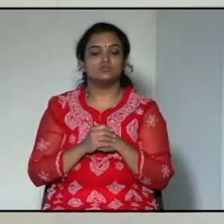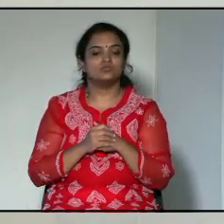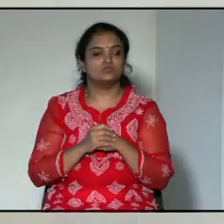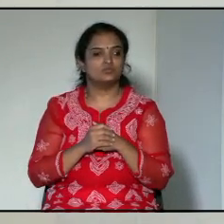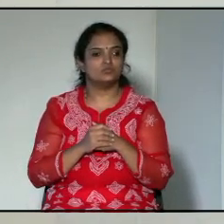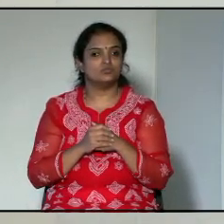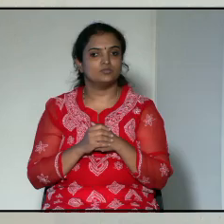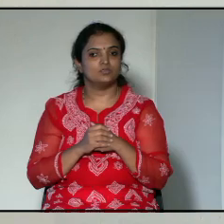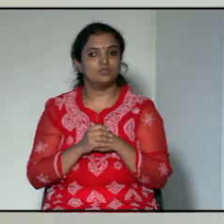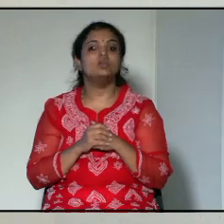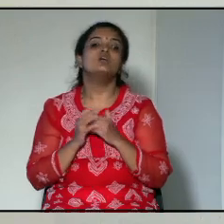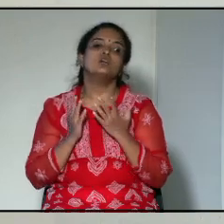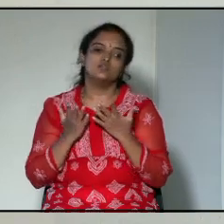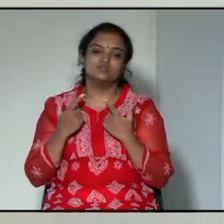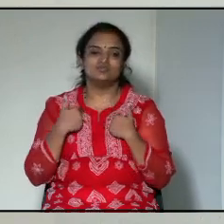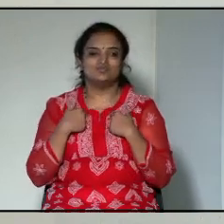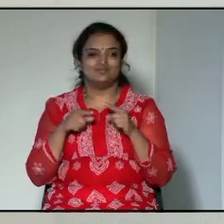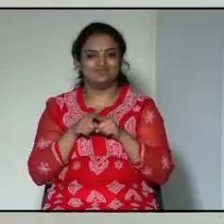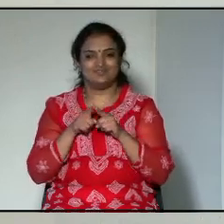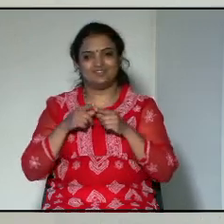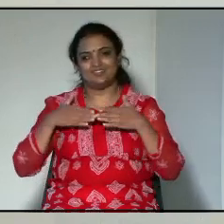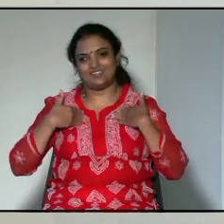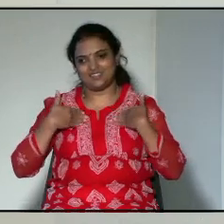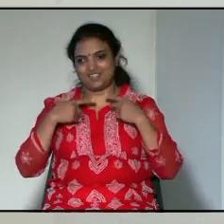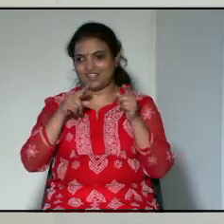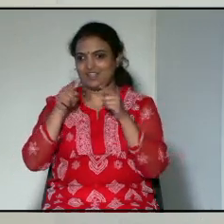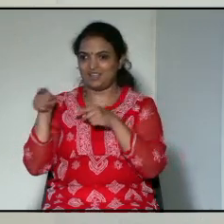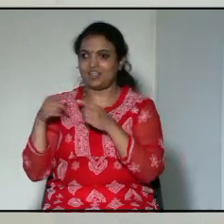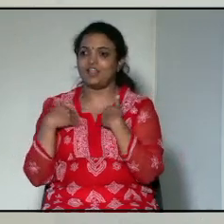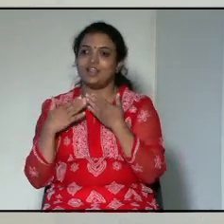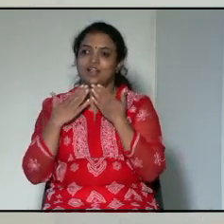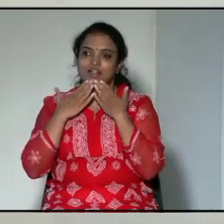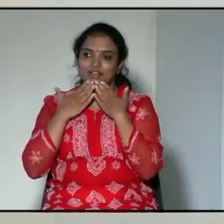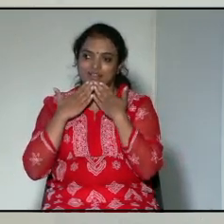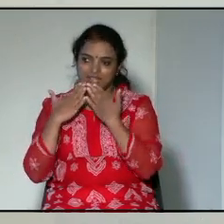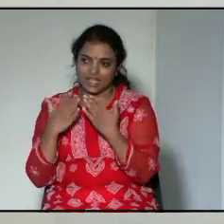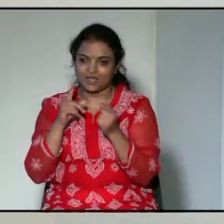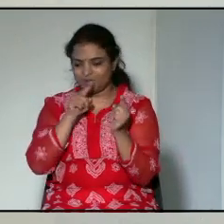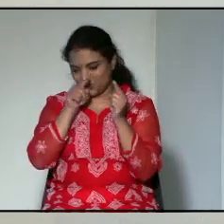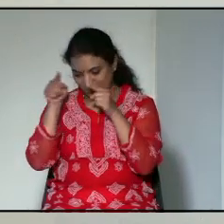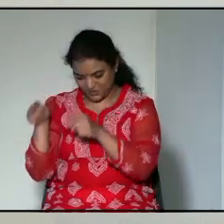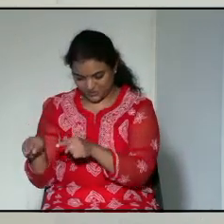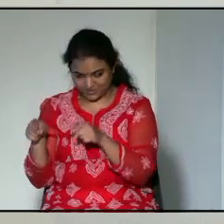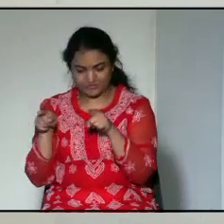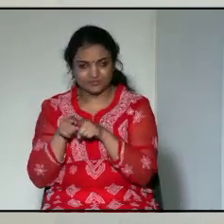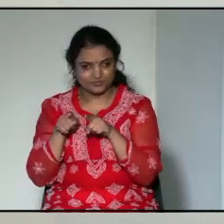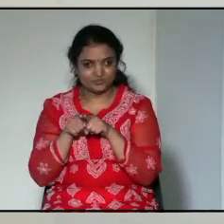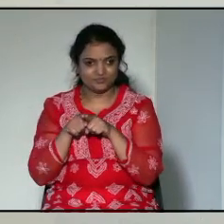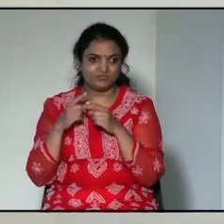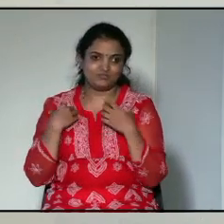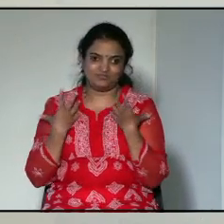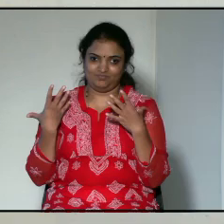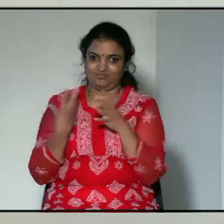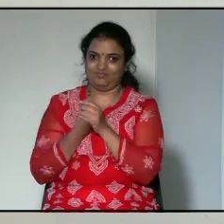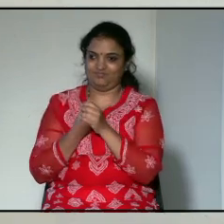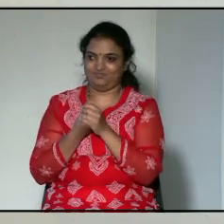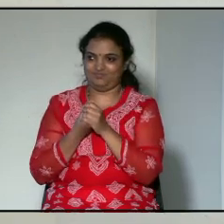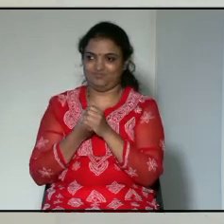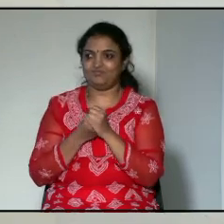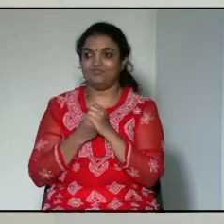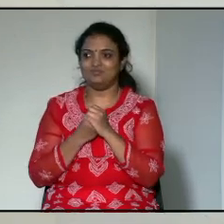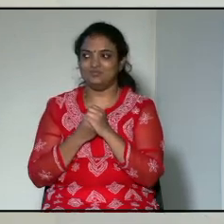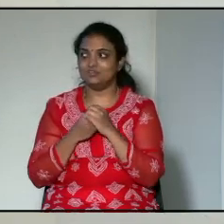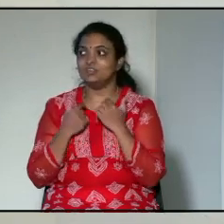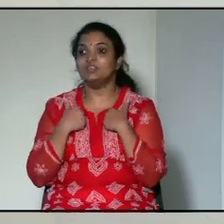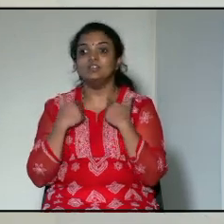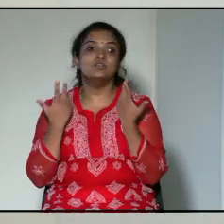Histories. It's a pleasure to have you here, Tapati. Many thanks for coming here and being with us for this evening. I'm also